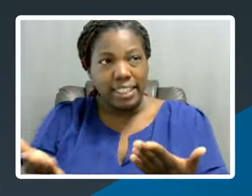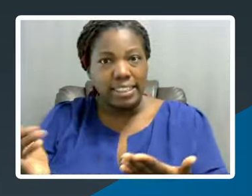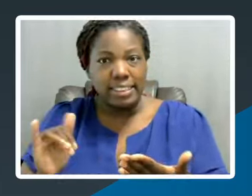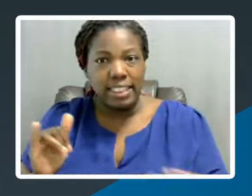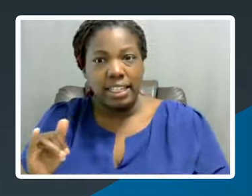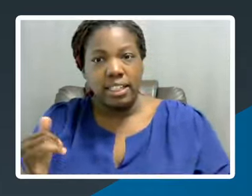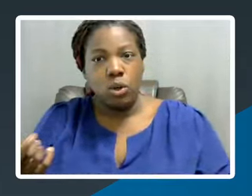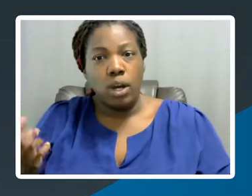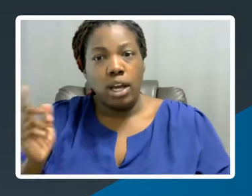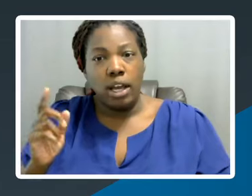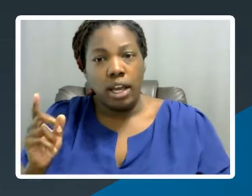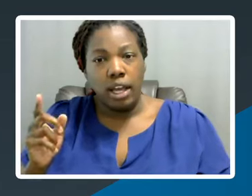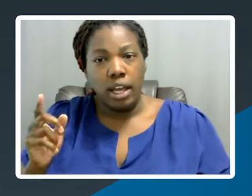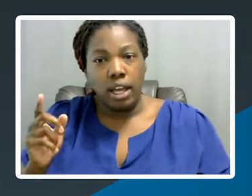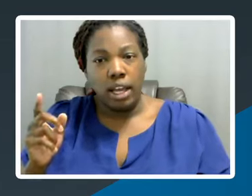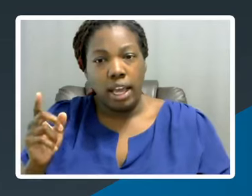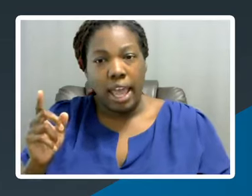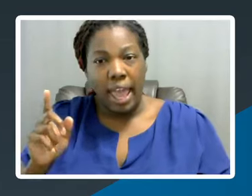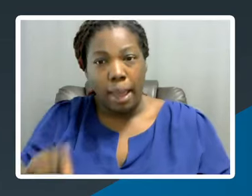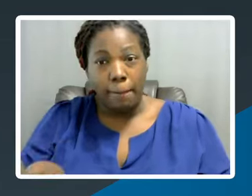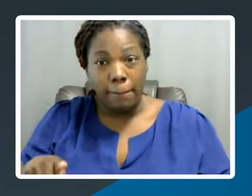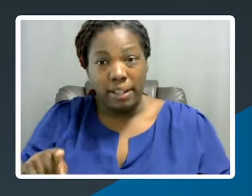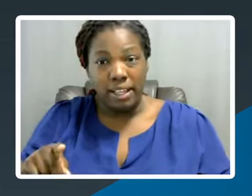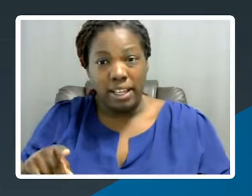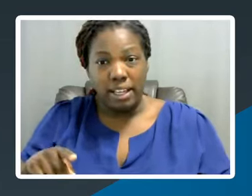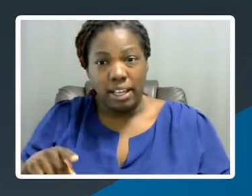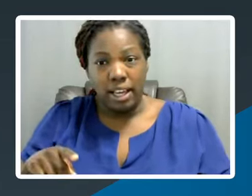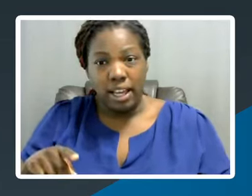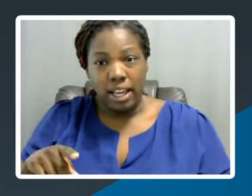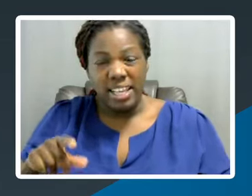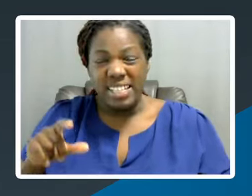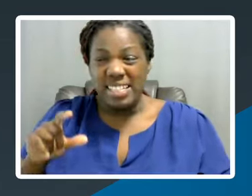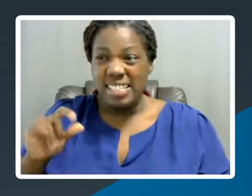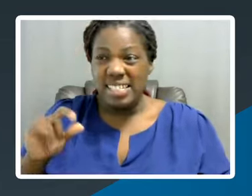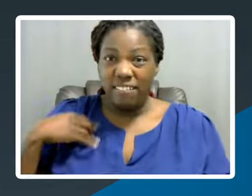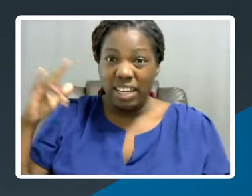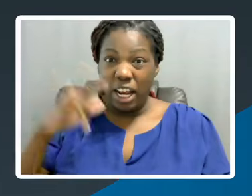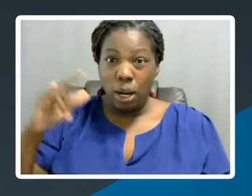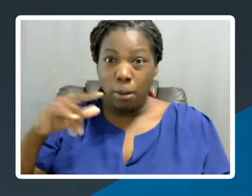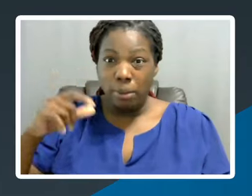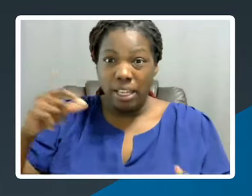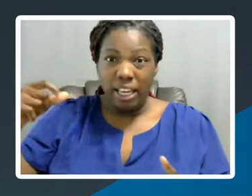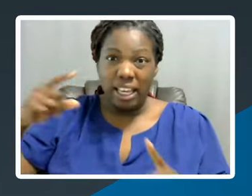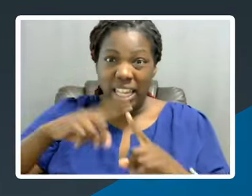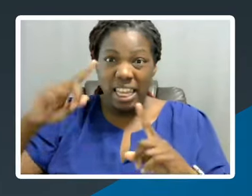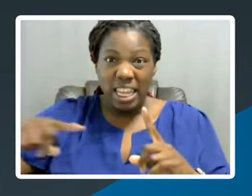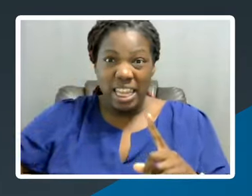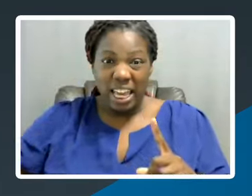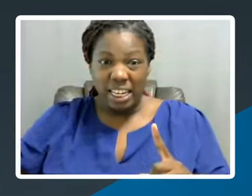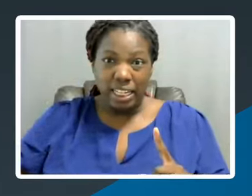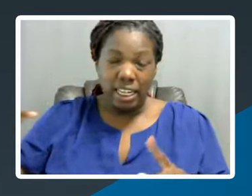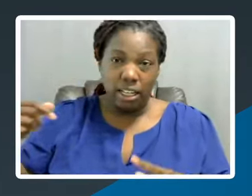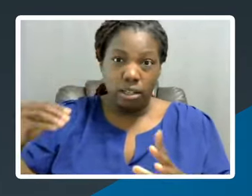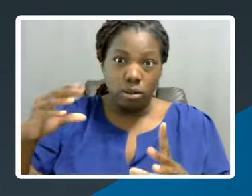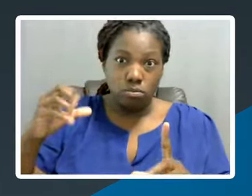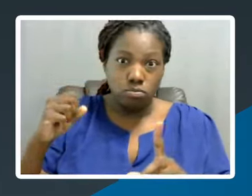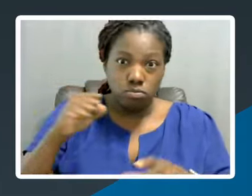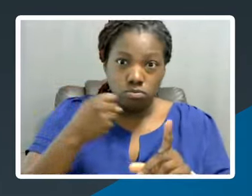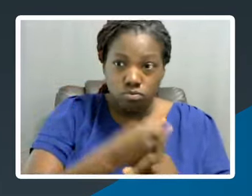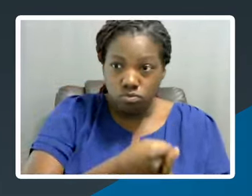happens when a plane gets hit by lightning? What's the history of sushi? Who were the first women astronauts? How do mangrove trees